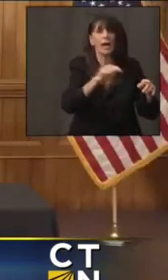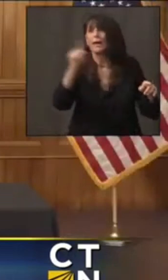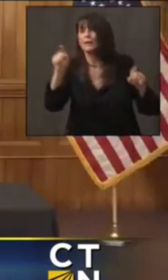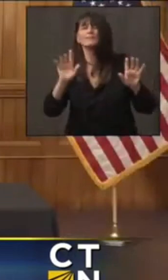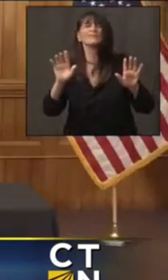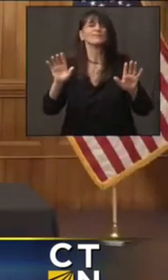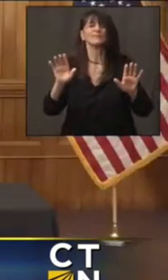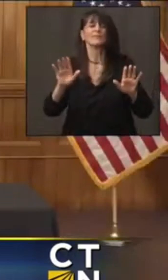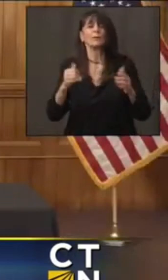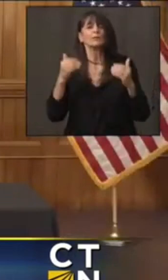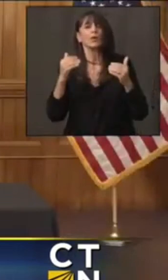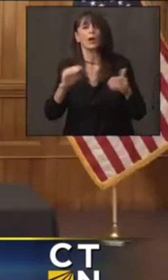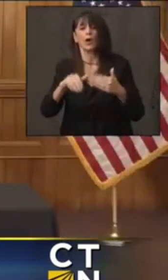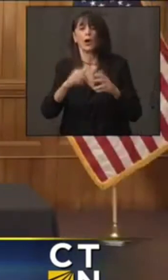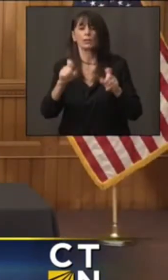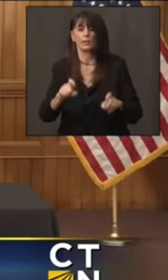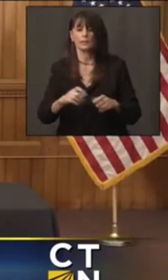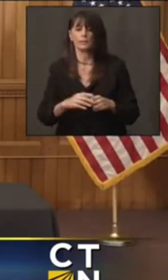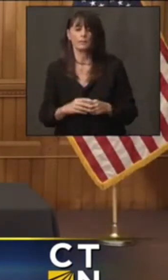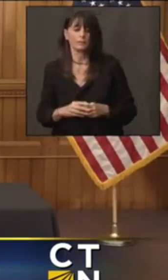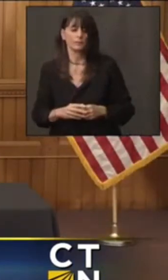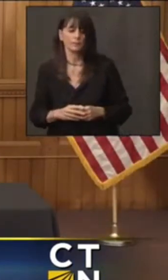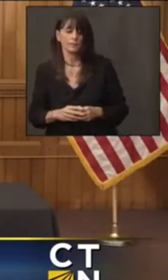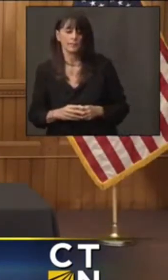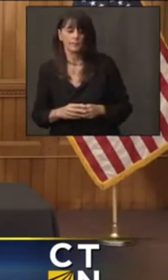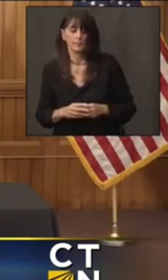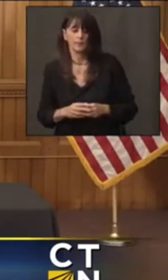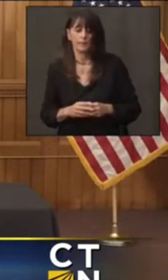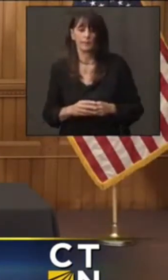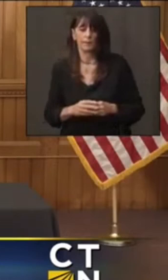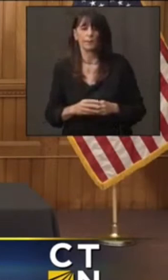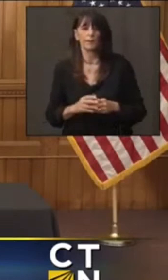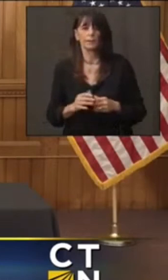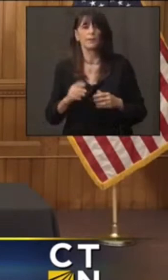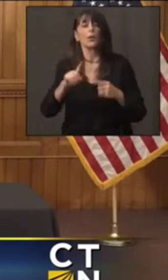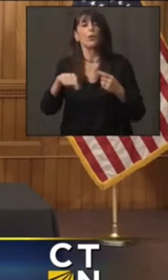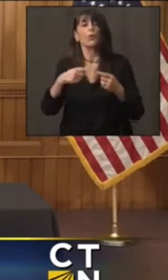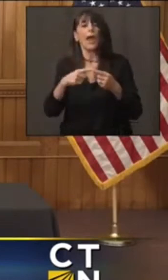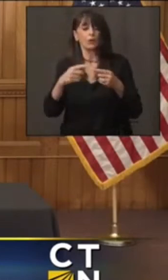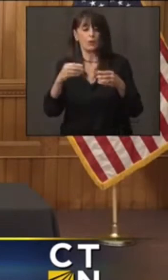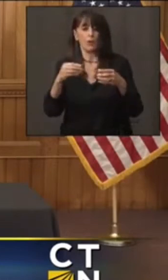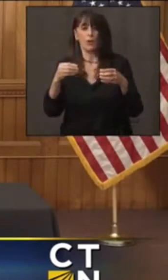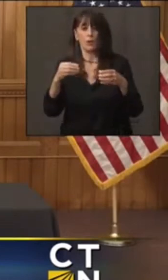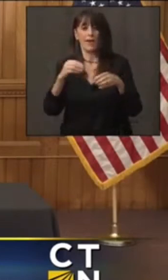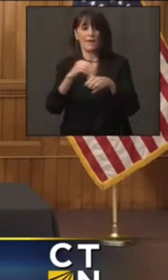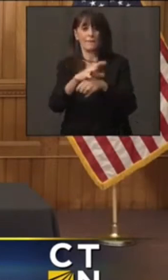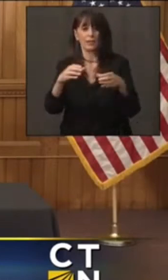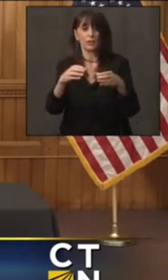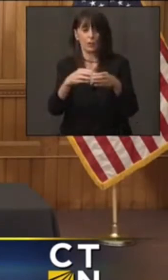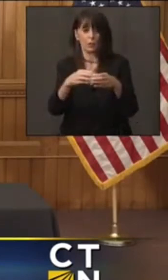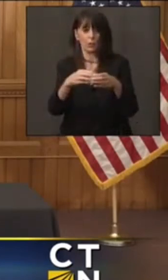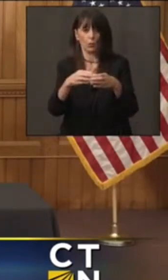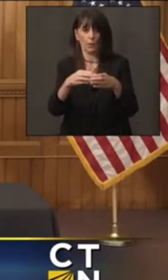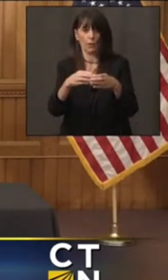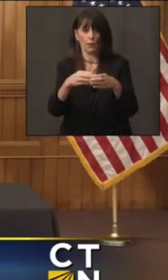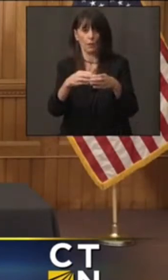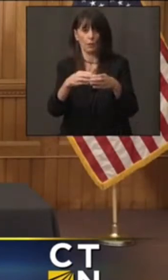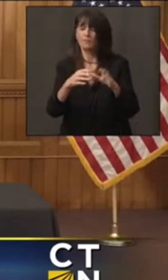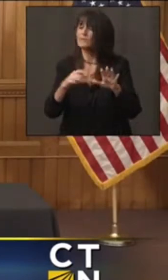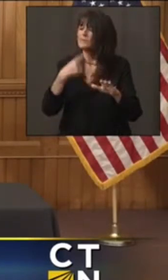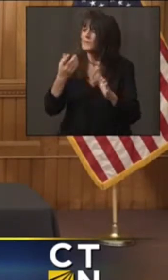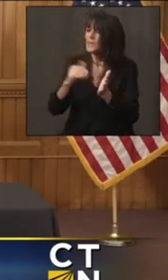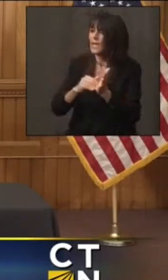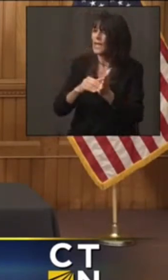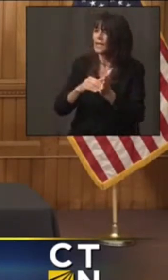And what are you hoping to discuss at tonight's COVID vaccine advisory group meeting? Did you hear that, Deirdre? The COVID